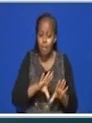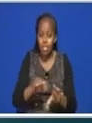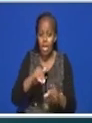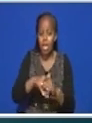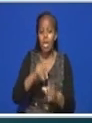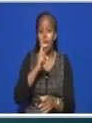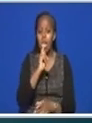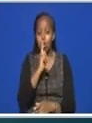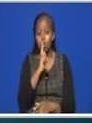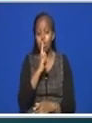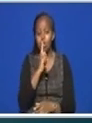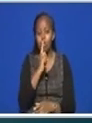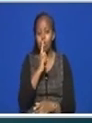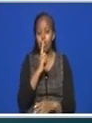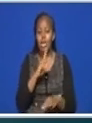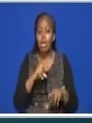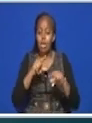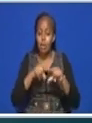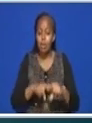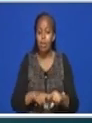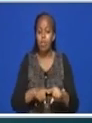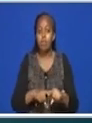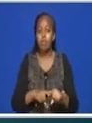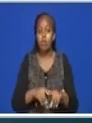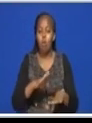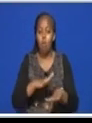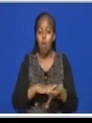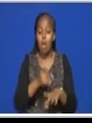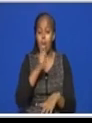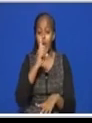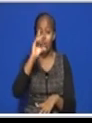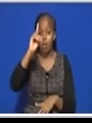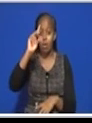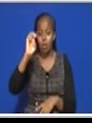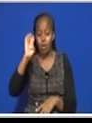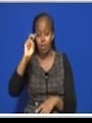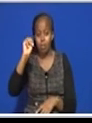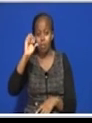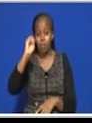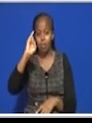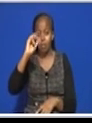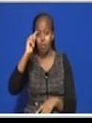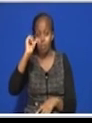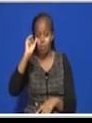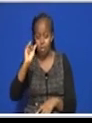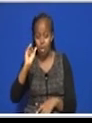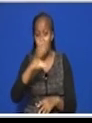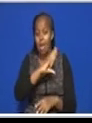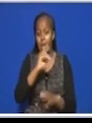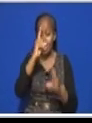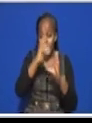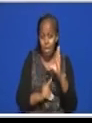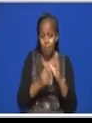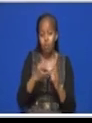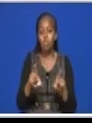liquids is dependent in the liquid density and the depth of that liquid. That would mean at